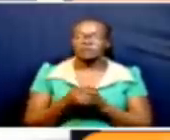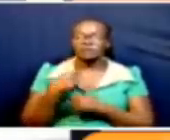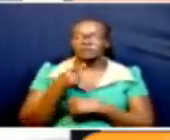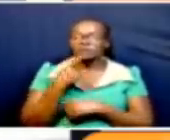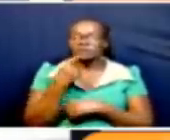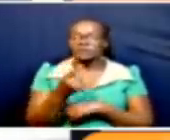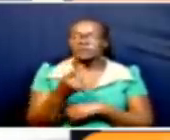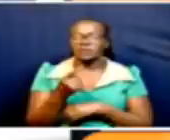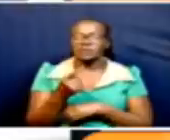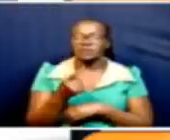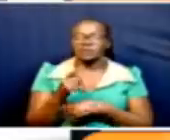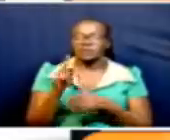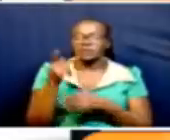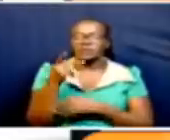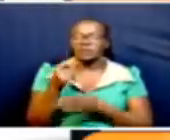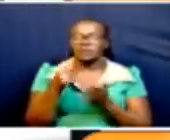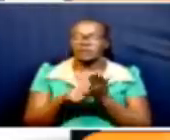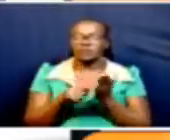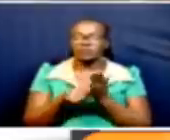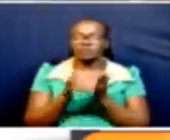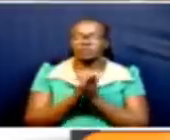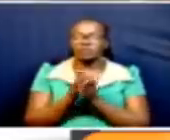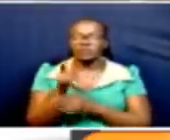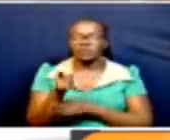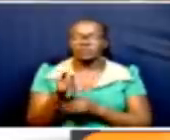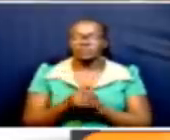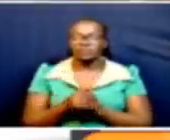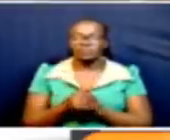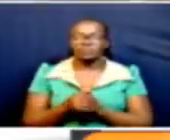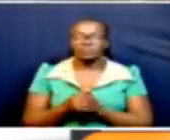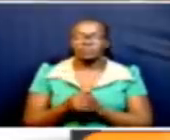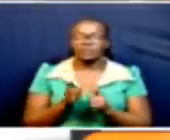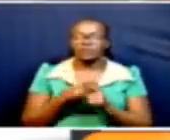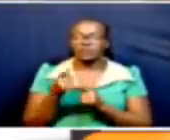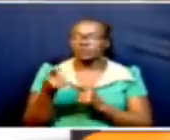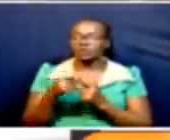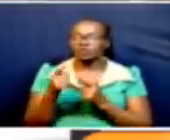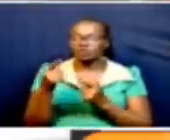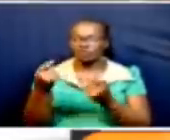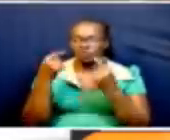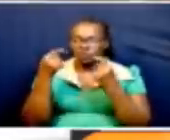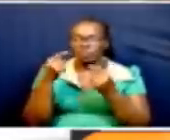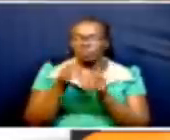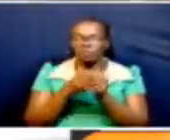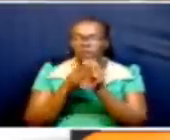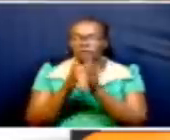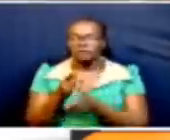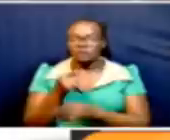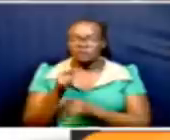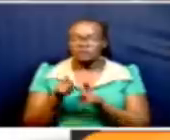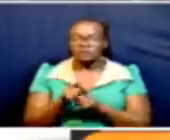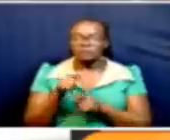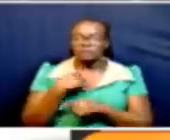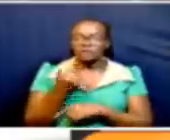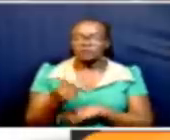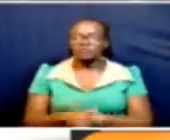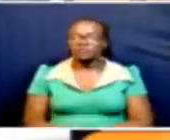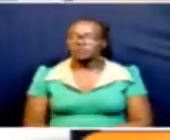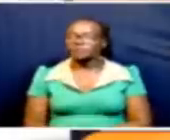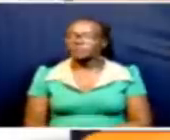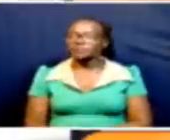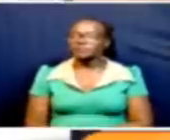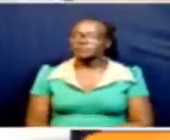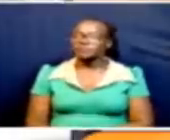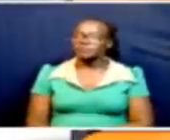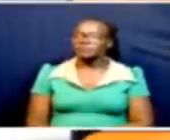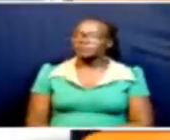Kenya, there's something wrong with this country." And Mheshimiwa. Then you blame leaders like us. For example, I was being blamed. Mohammed Ali told